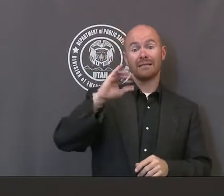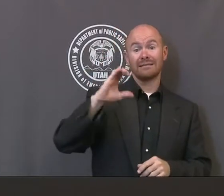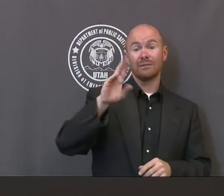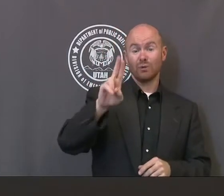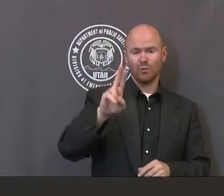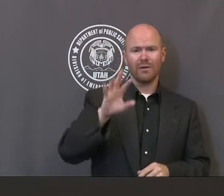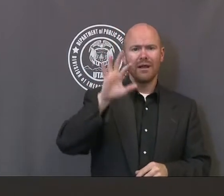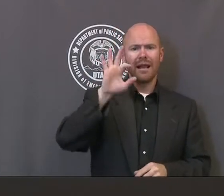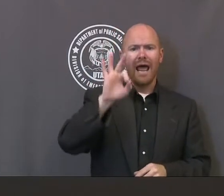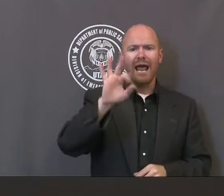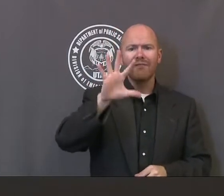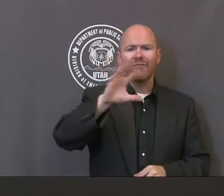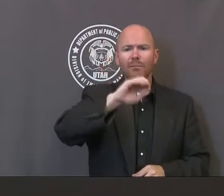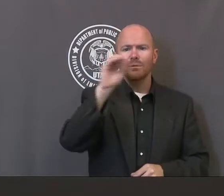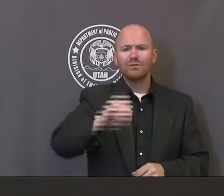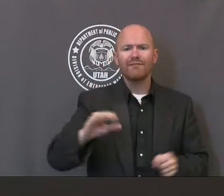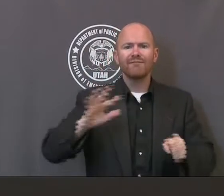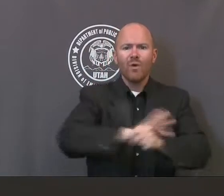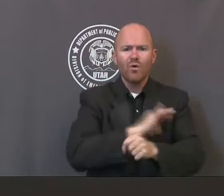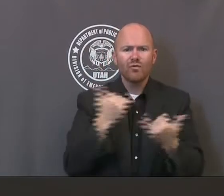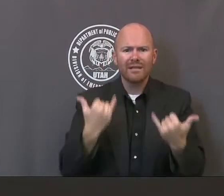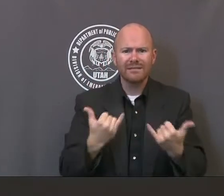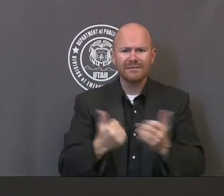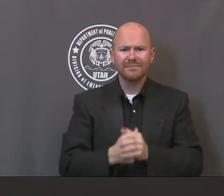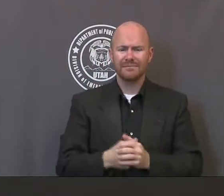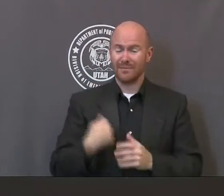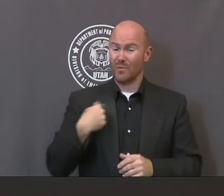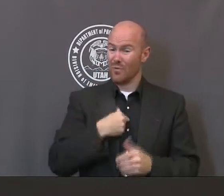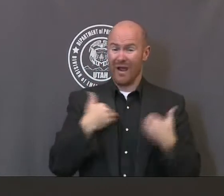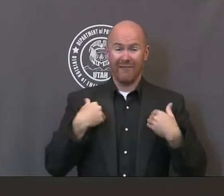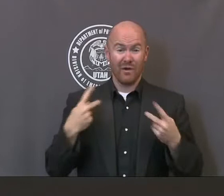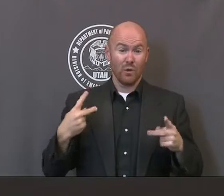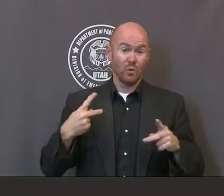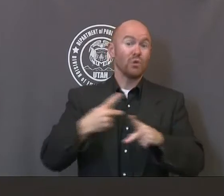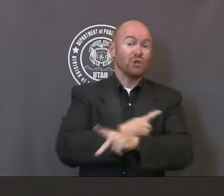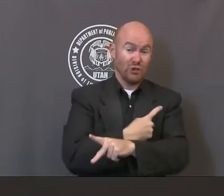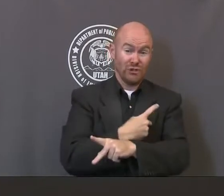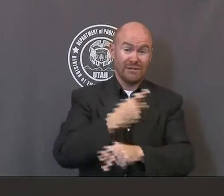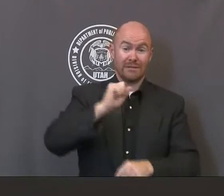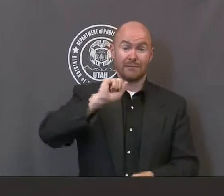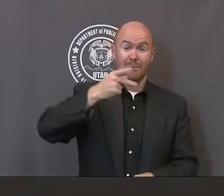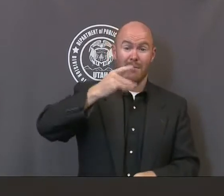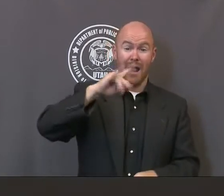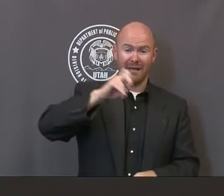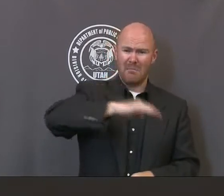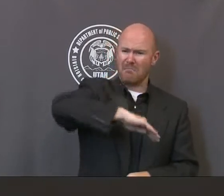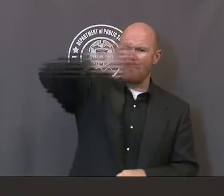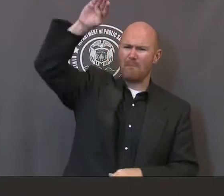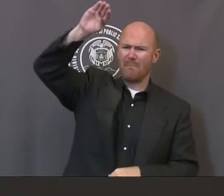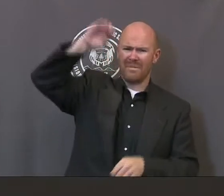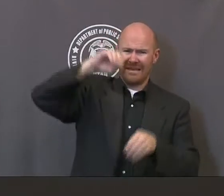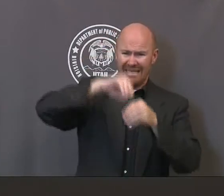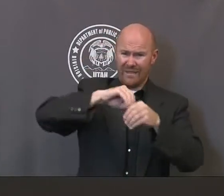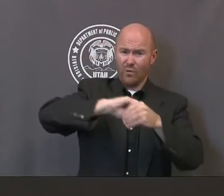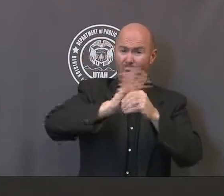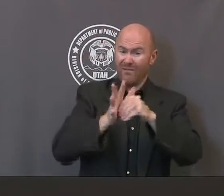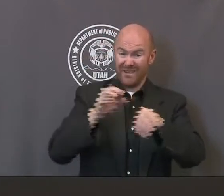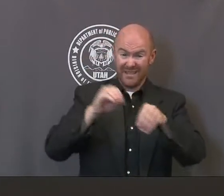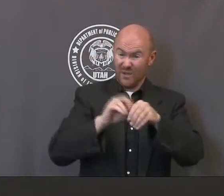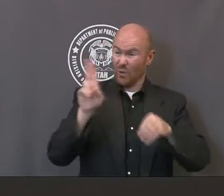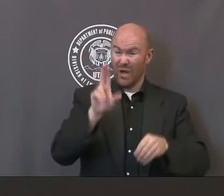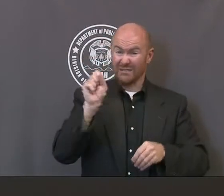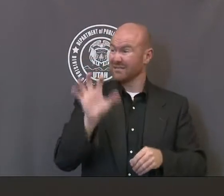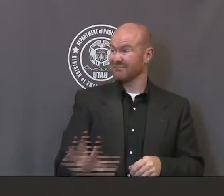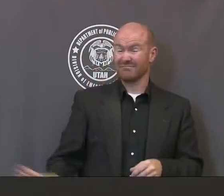week. We're having one of the worst outbreaks in the country, and this is unacceptable. You